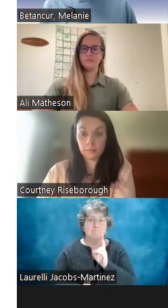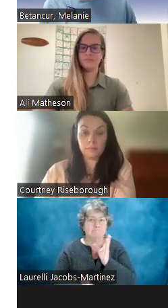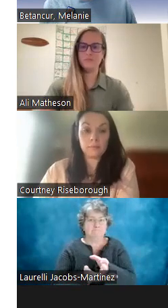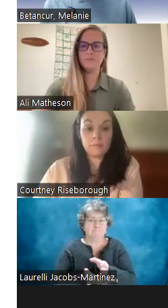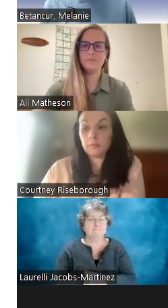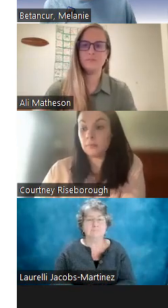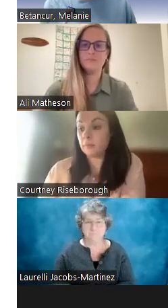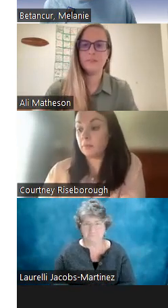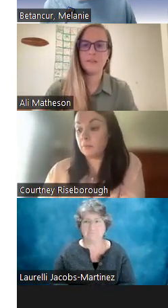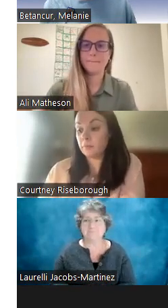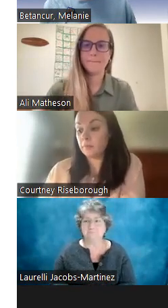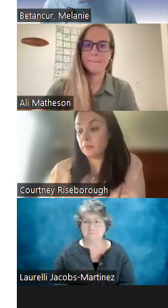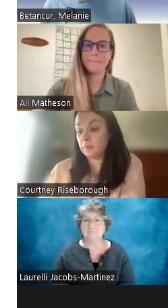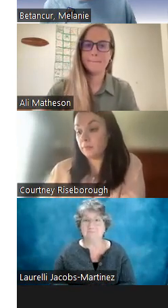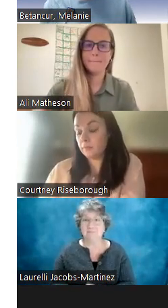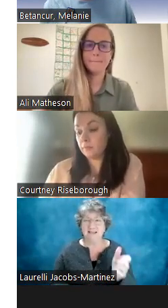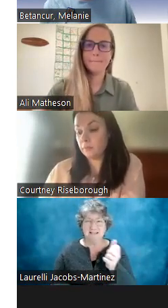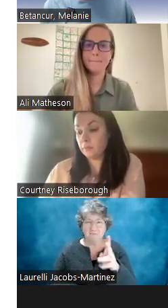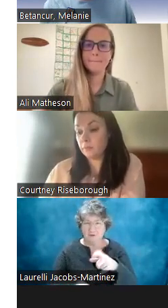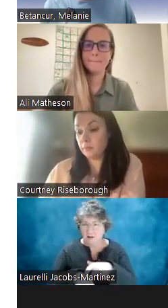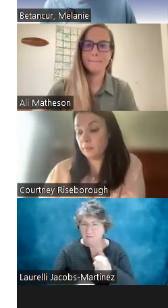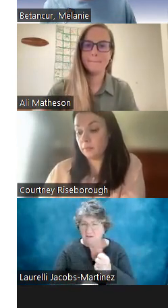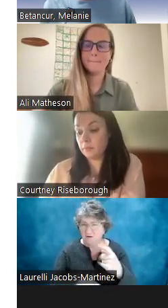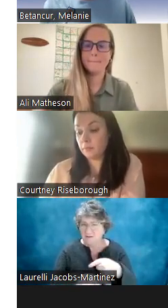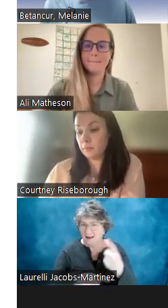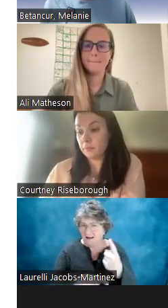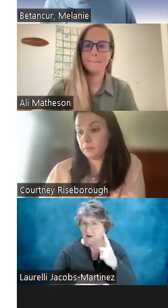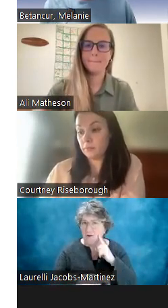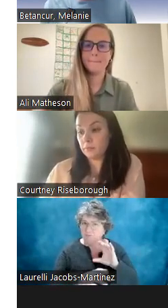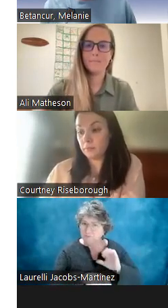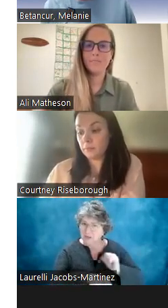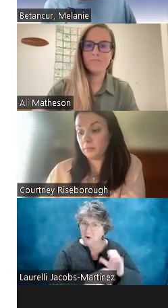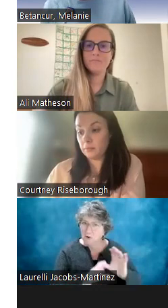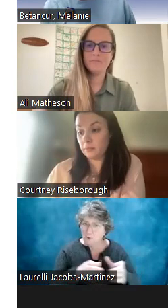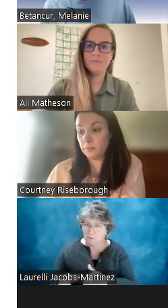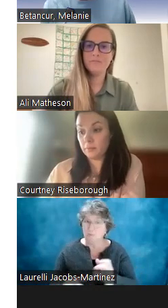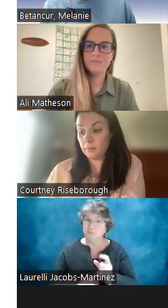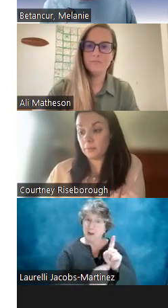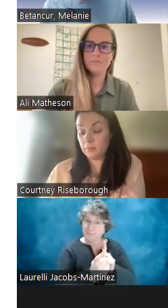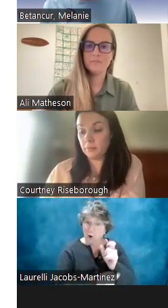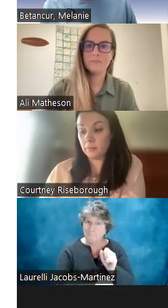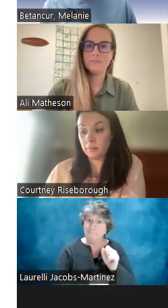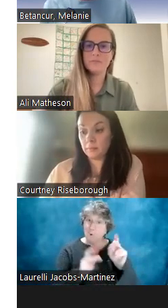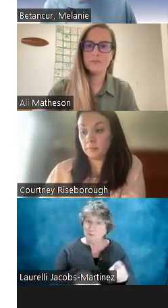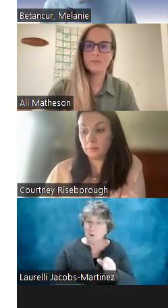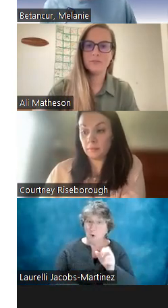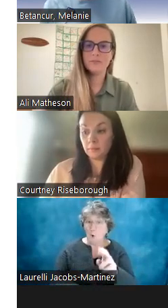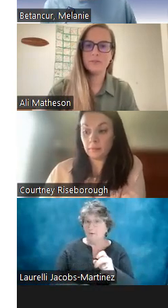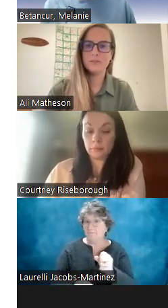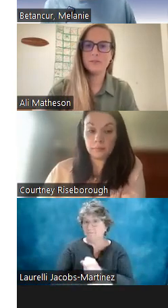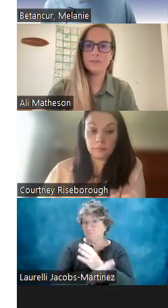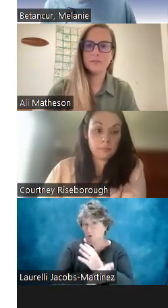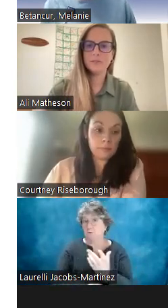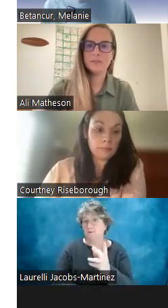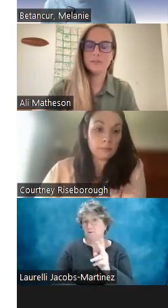are multiple dates and times available, with groups available in person or virtually. For more information about